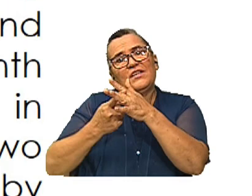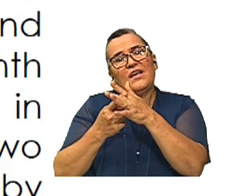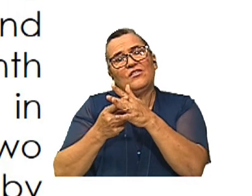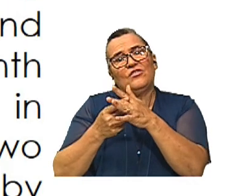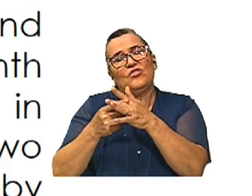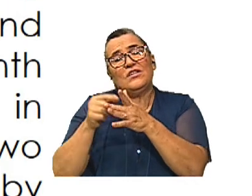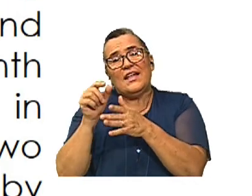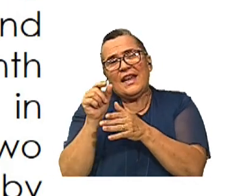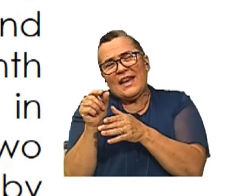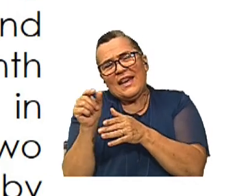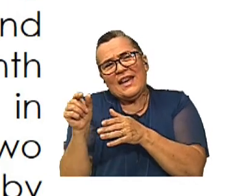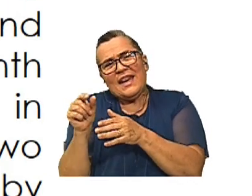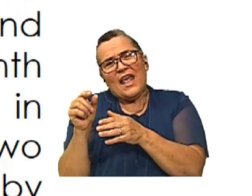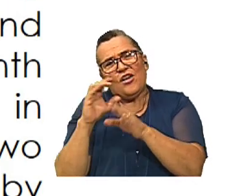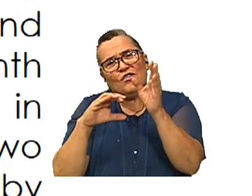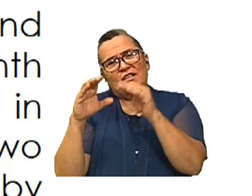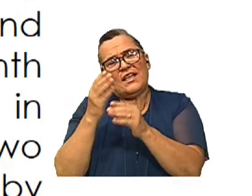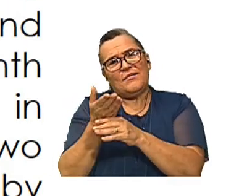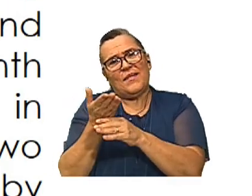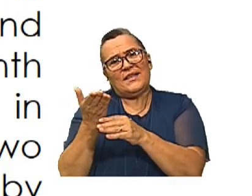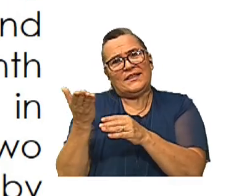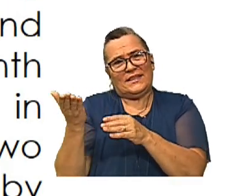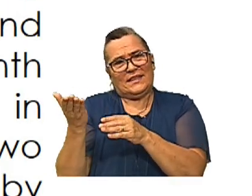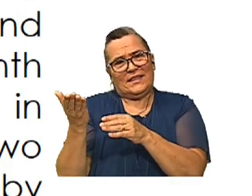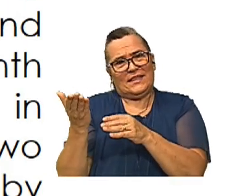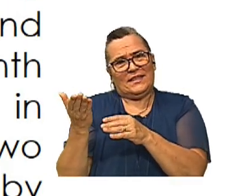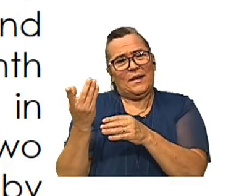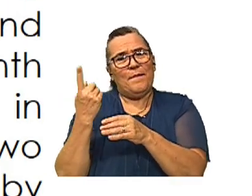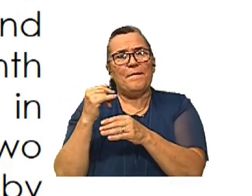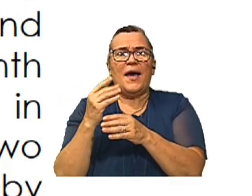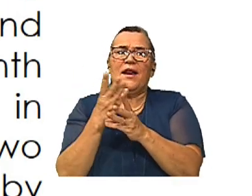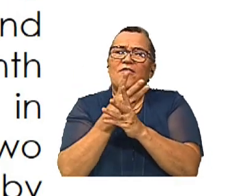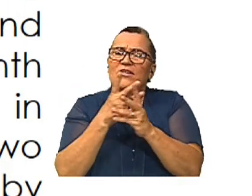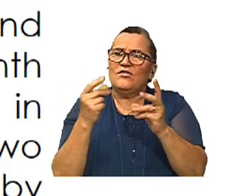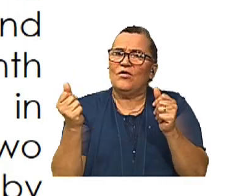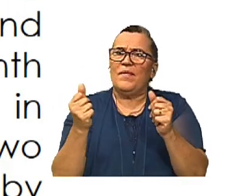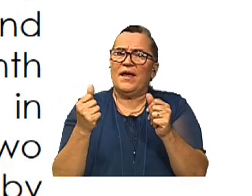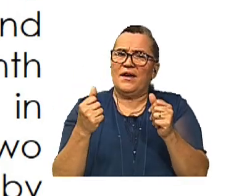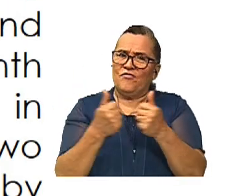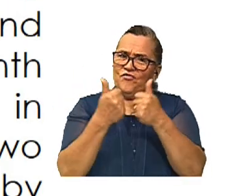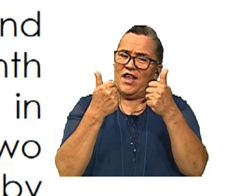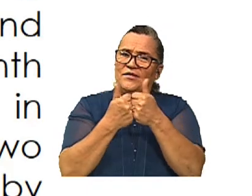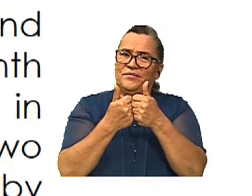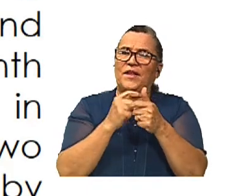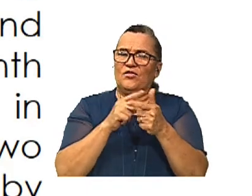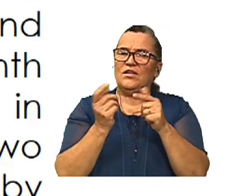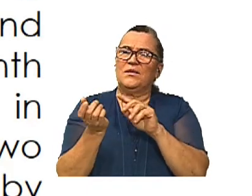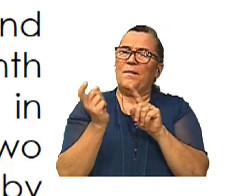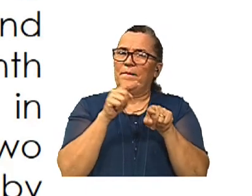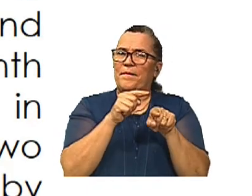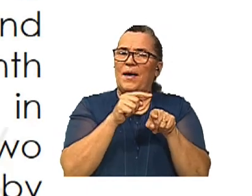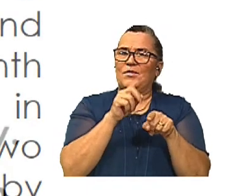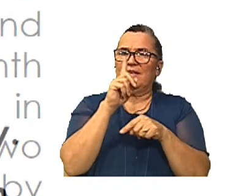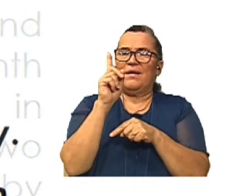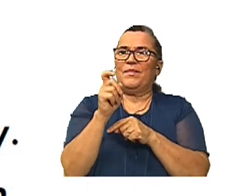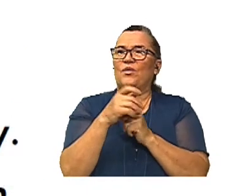nano-sized machines capable to perform many tasks. Wow, okay, let's go to the question.